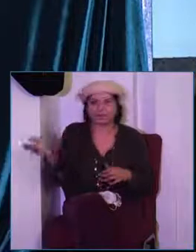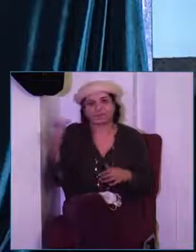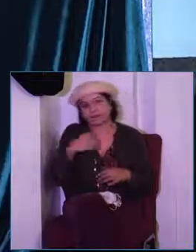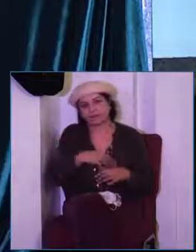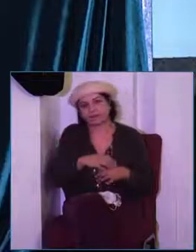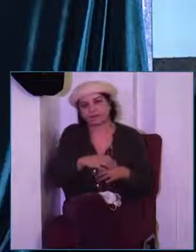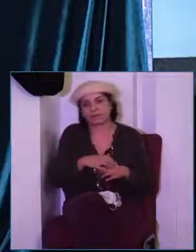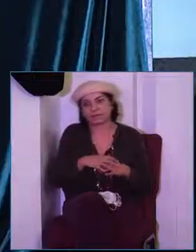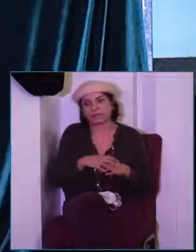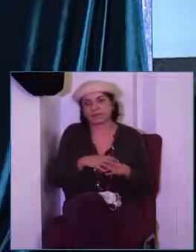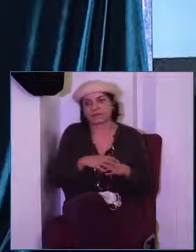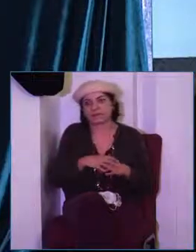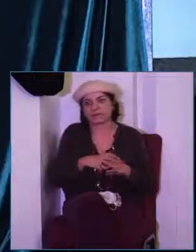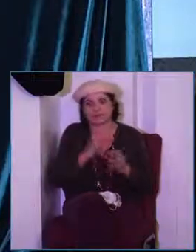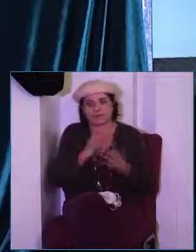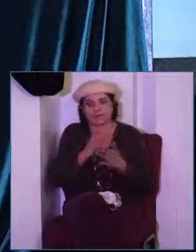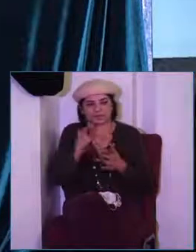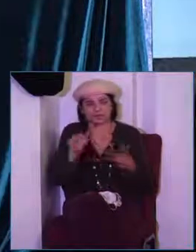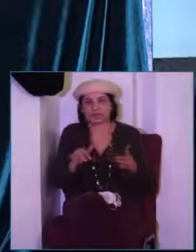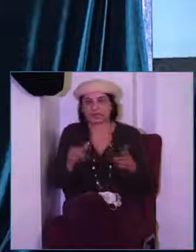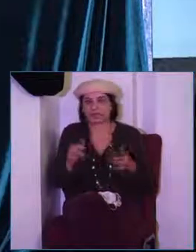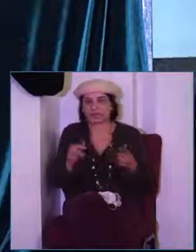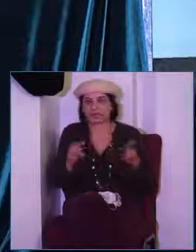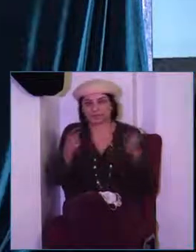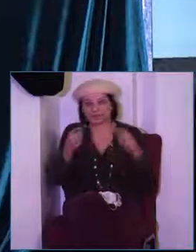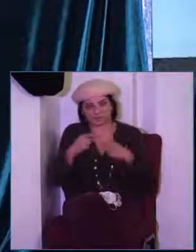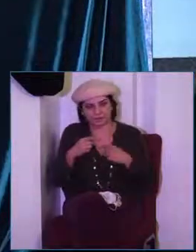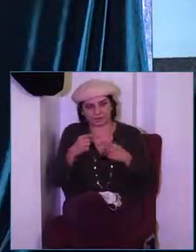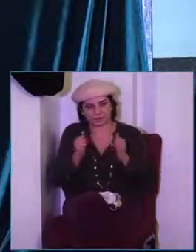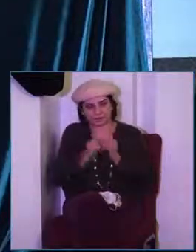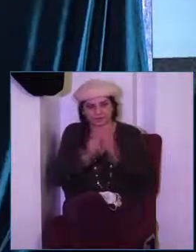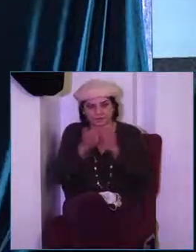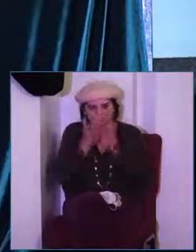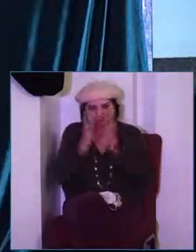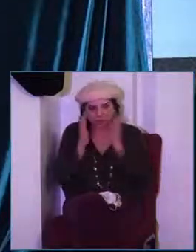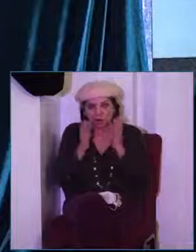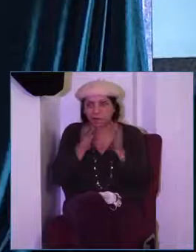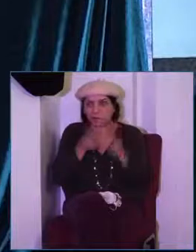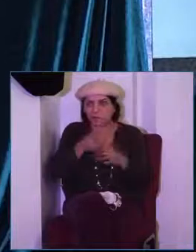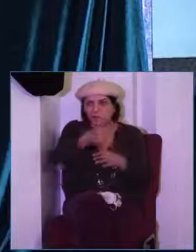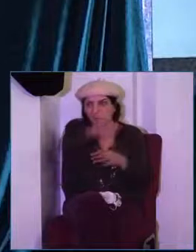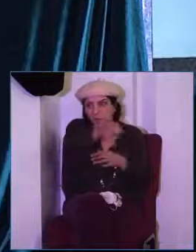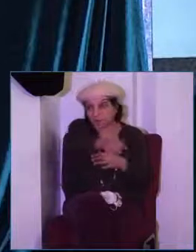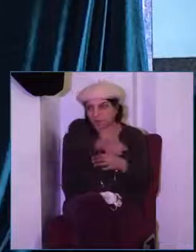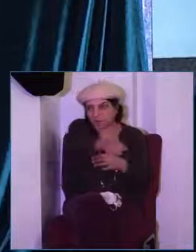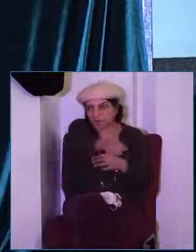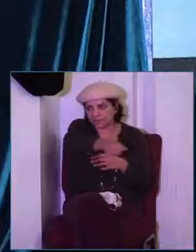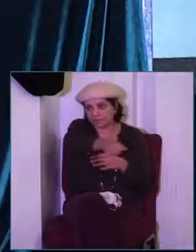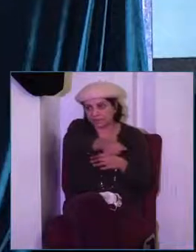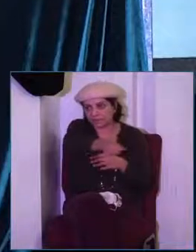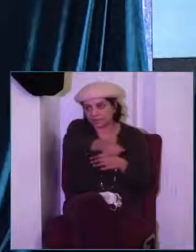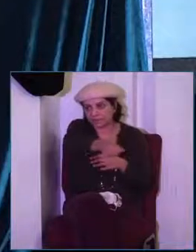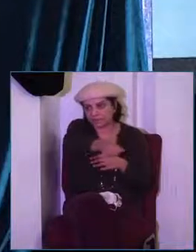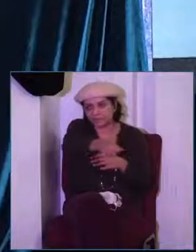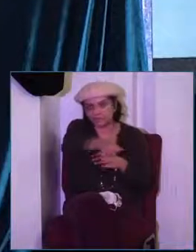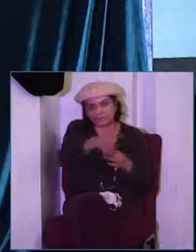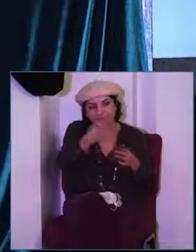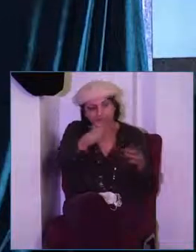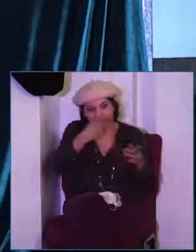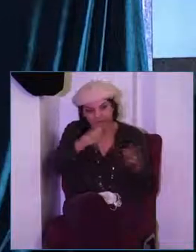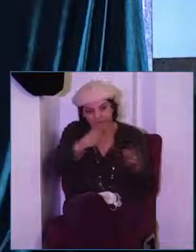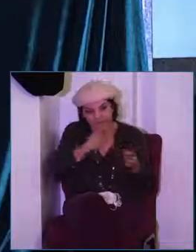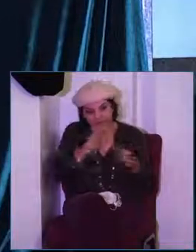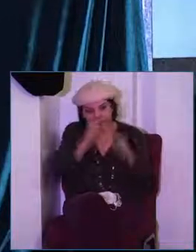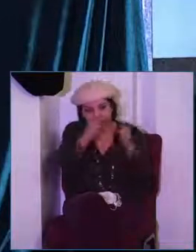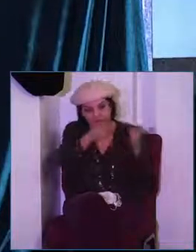stop by and hand him out. He'd come out with his mask on, and I'd hand the bag of groceries out, not groceries, but dinner